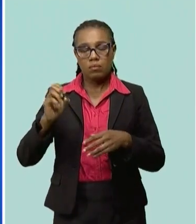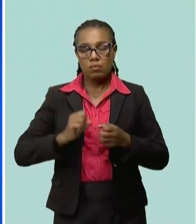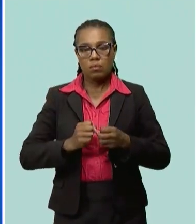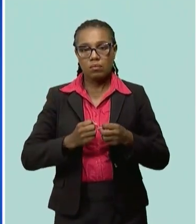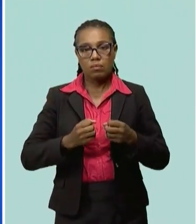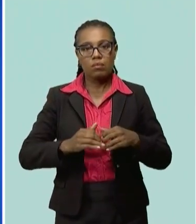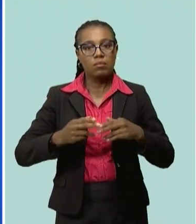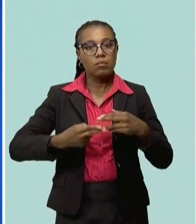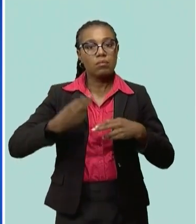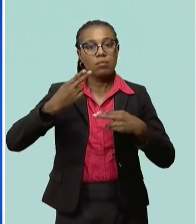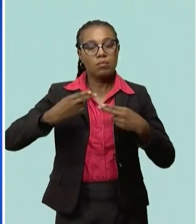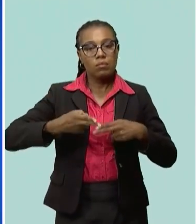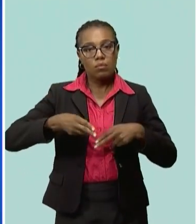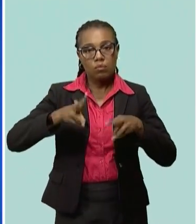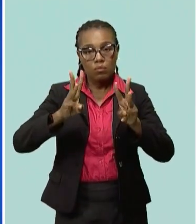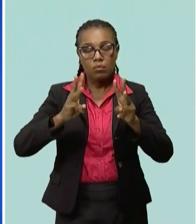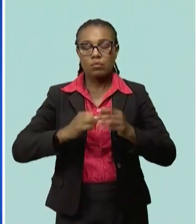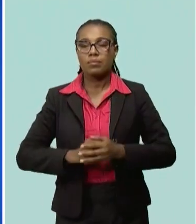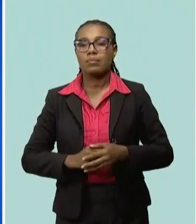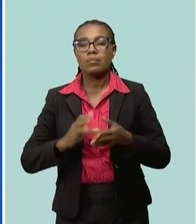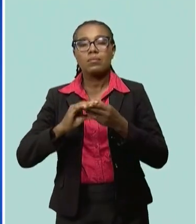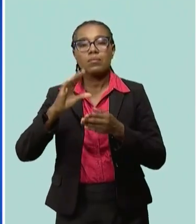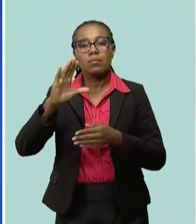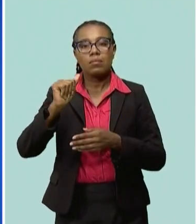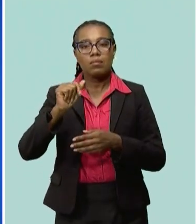Park up to Cattle Wash, and also from